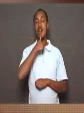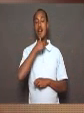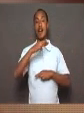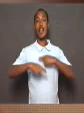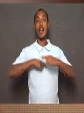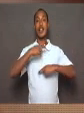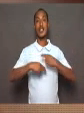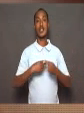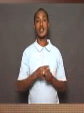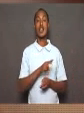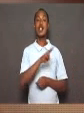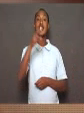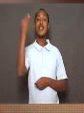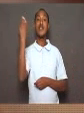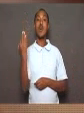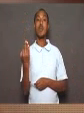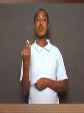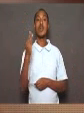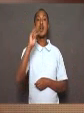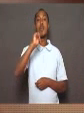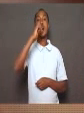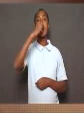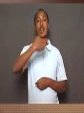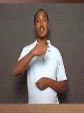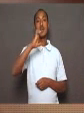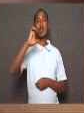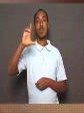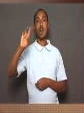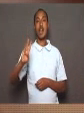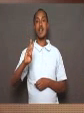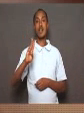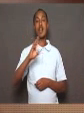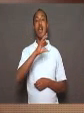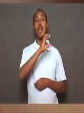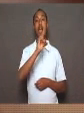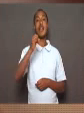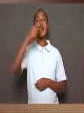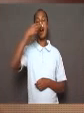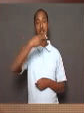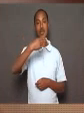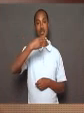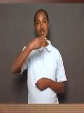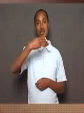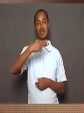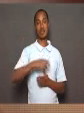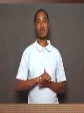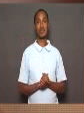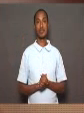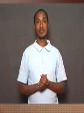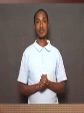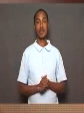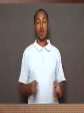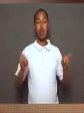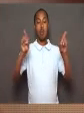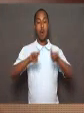react, they form magnesium chloride and hydrogen.